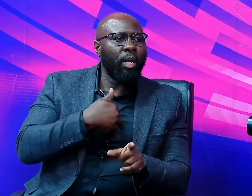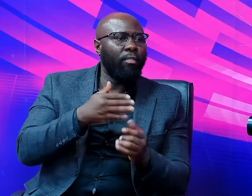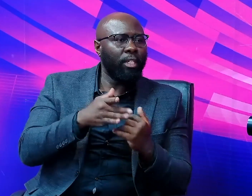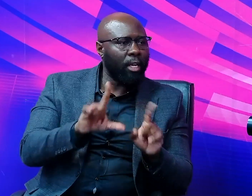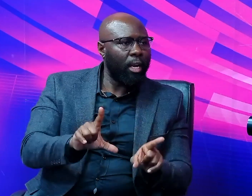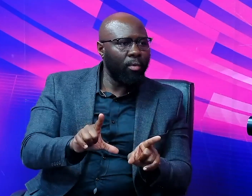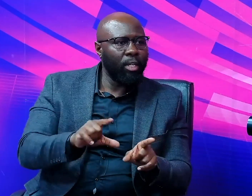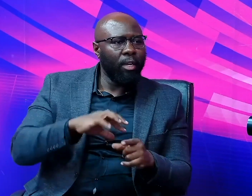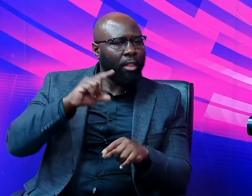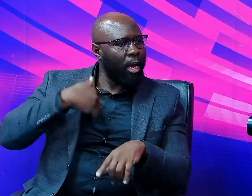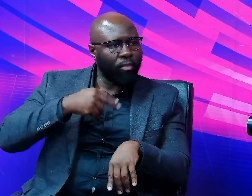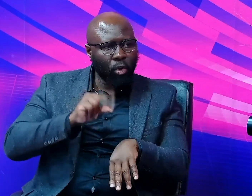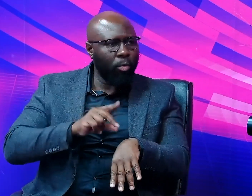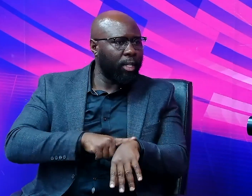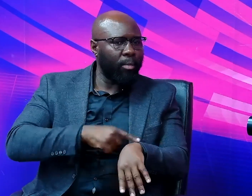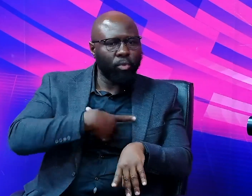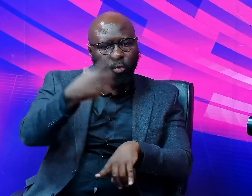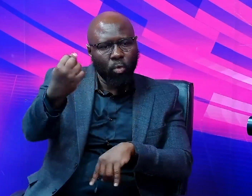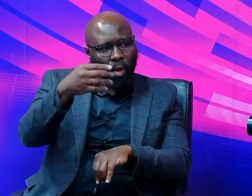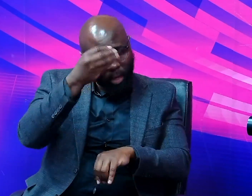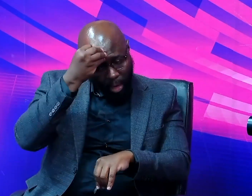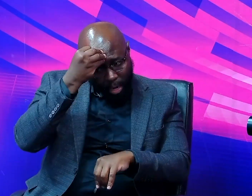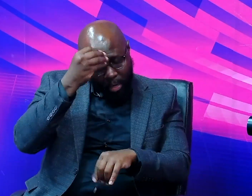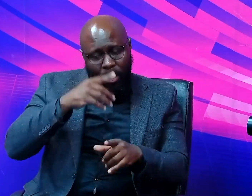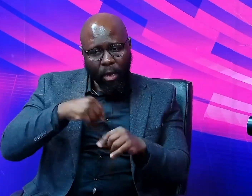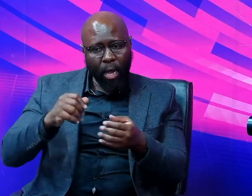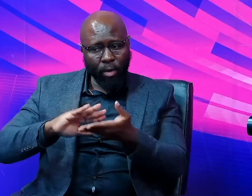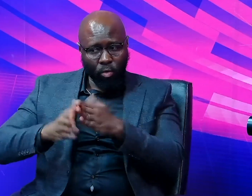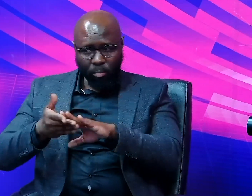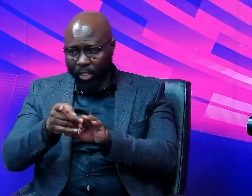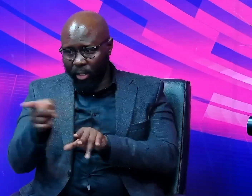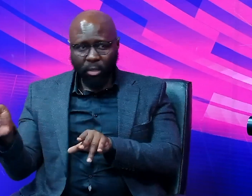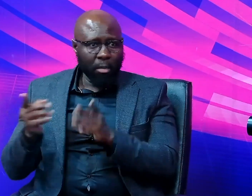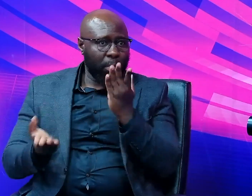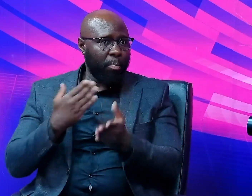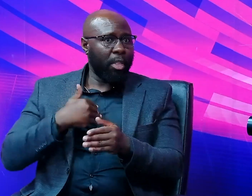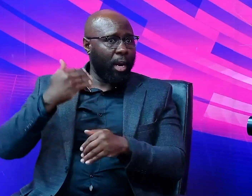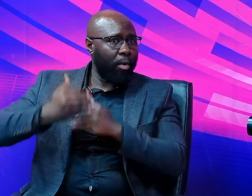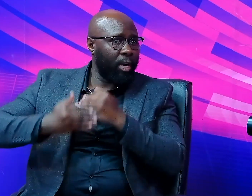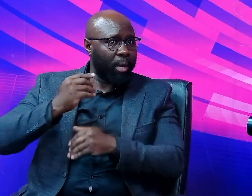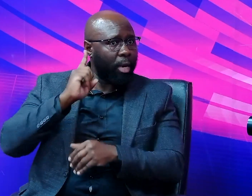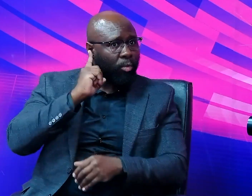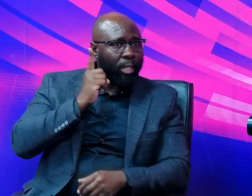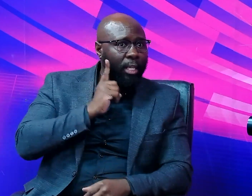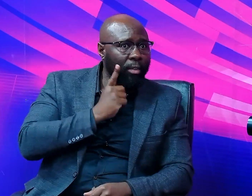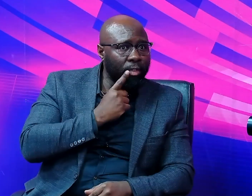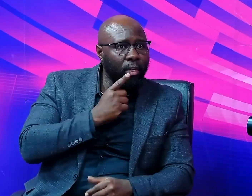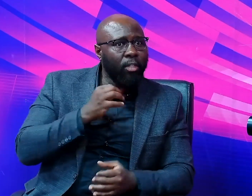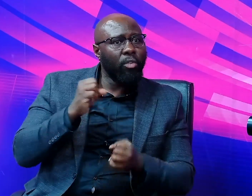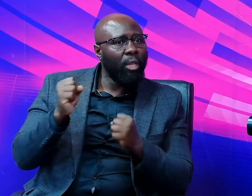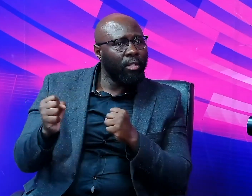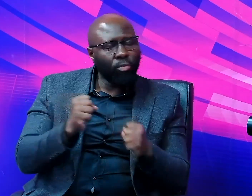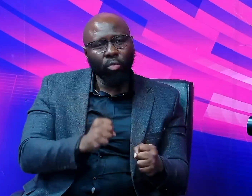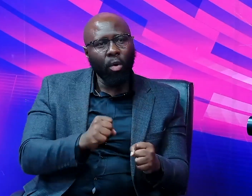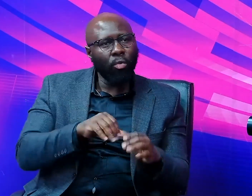the parents do not know sign language and they have no time to go and learn sign language. And also the community,